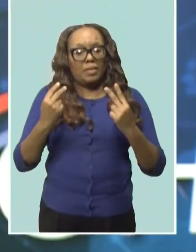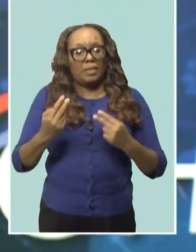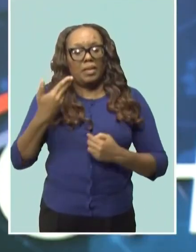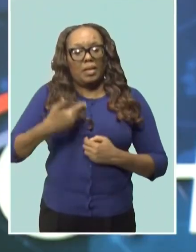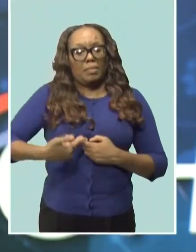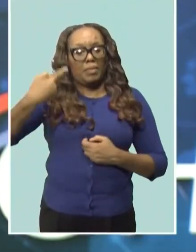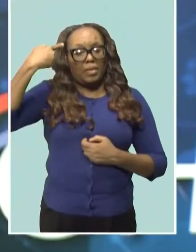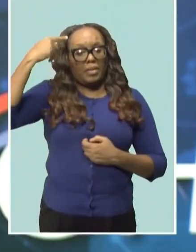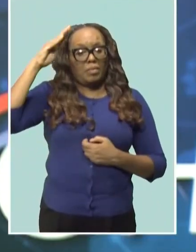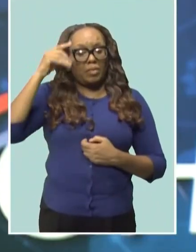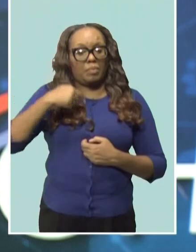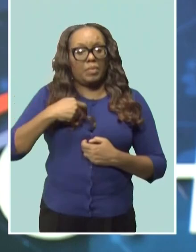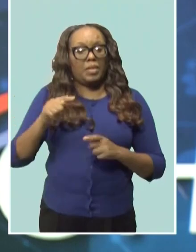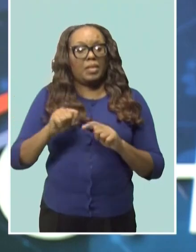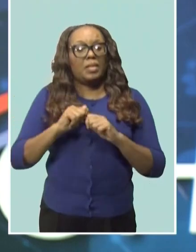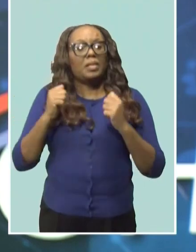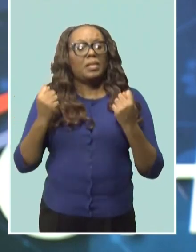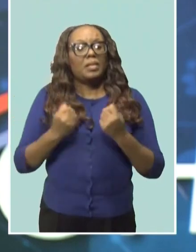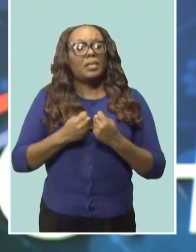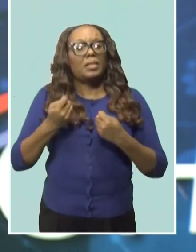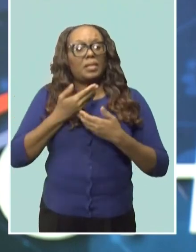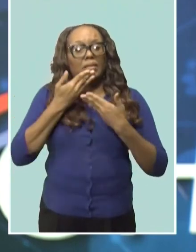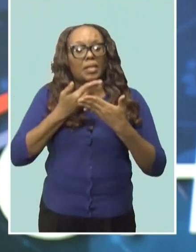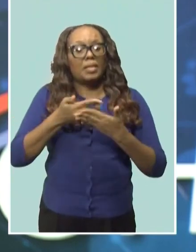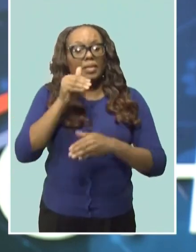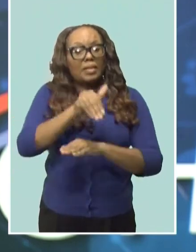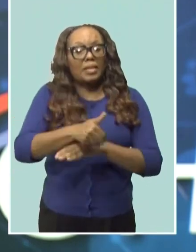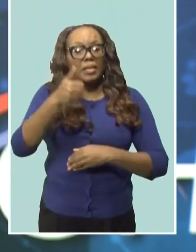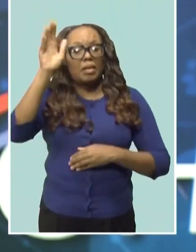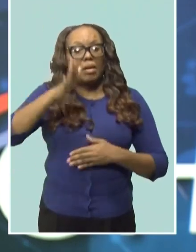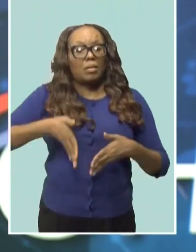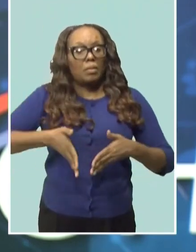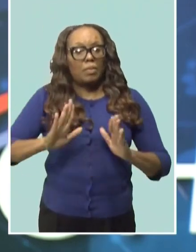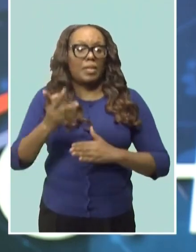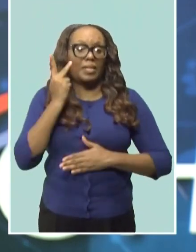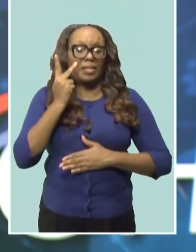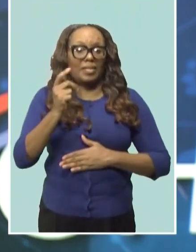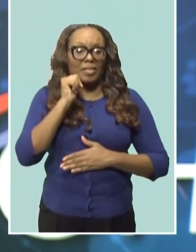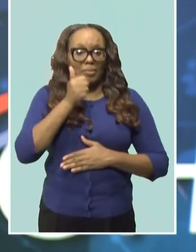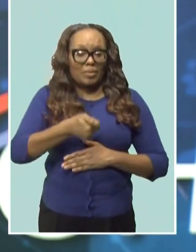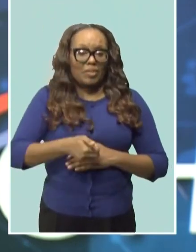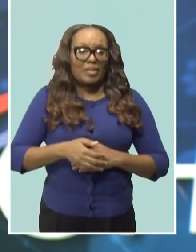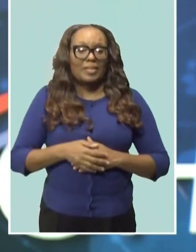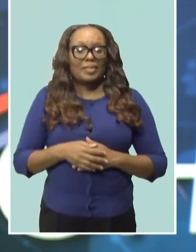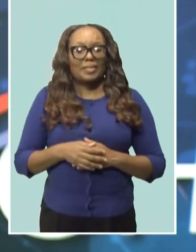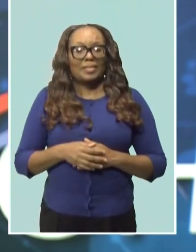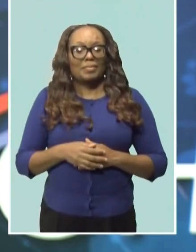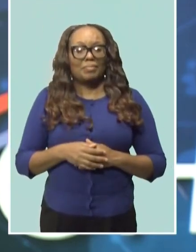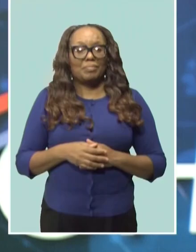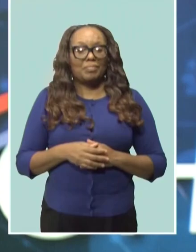us. I'm Pearson Bowen. For the crew, to all of you, good night. By God's will, we'll see you tomorrow.